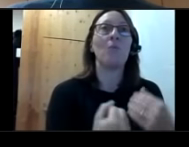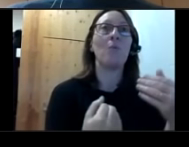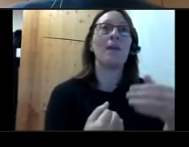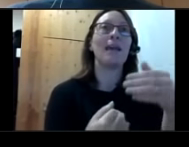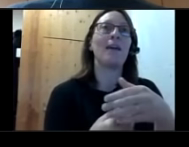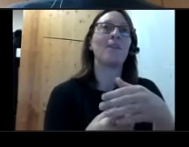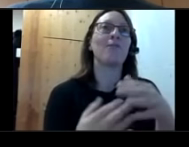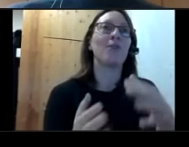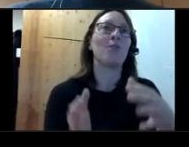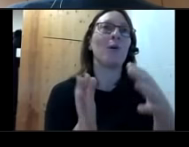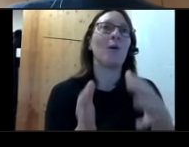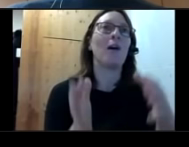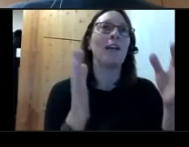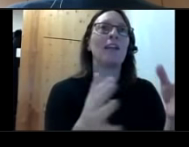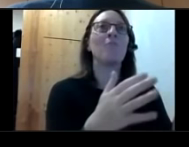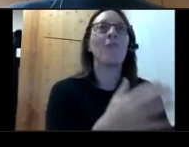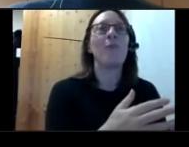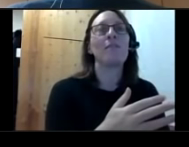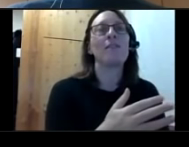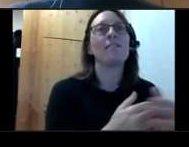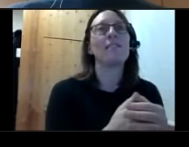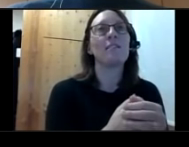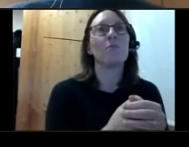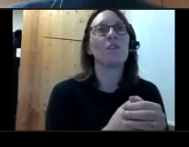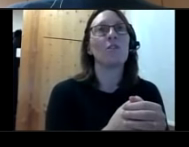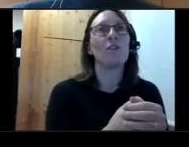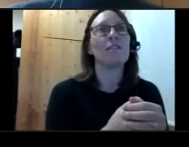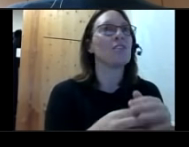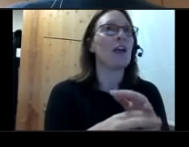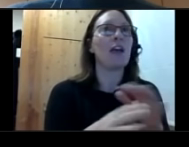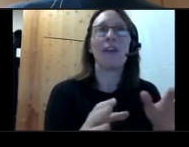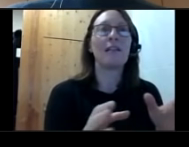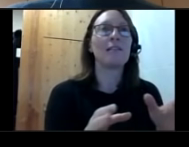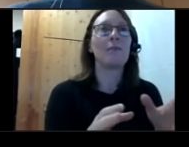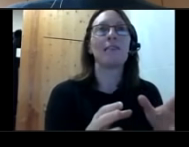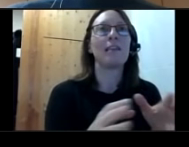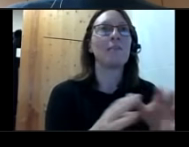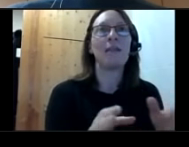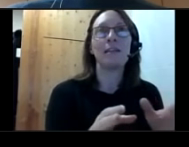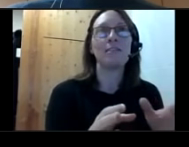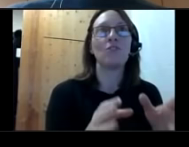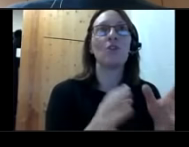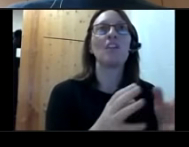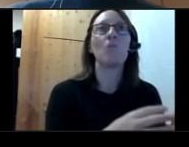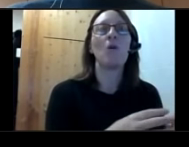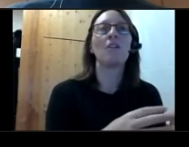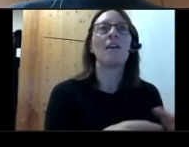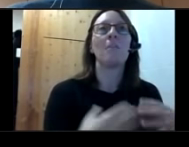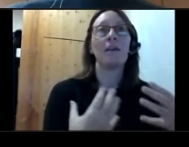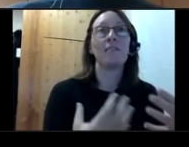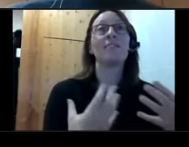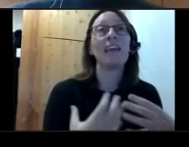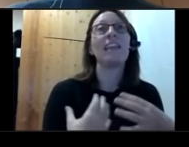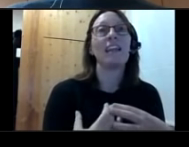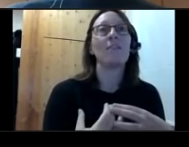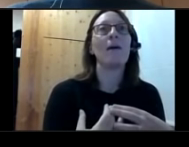view, we can go through a number of websites and systems within an organisation, and the accessibility is completely different on each one,